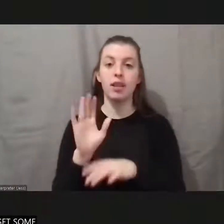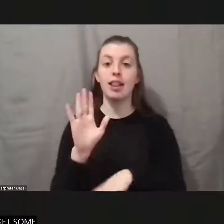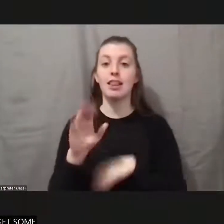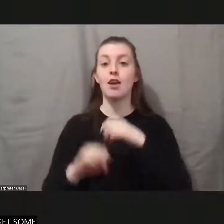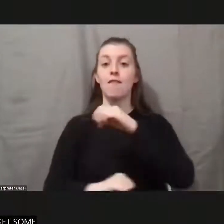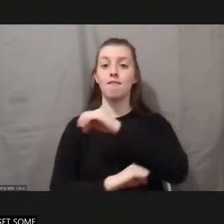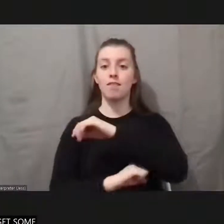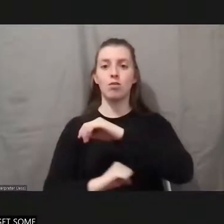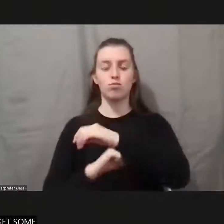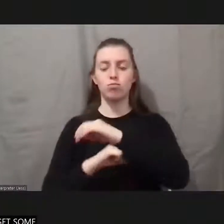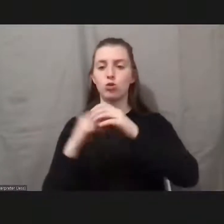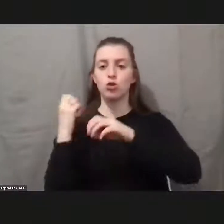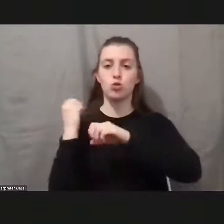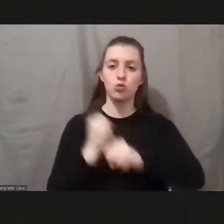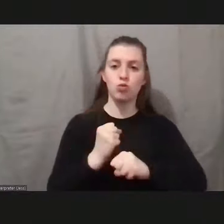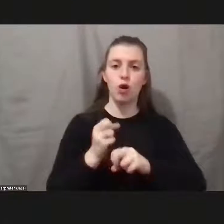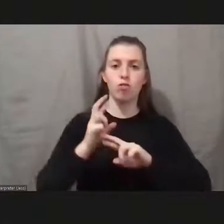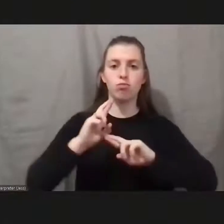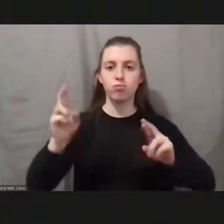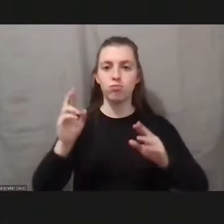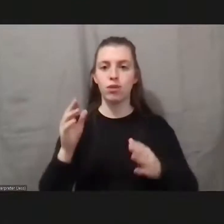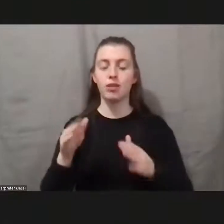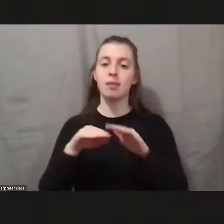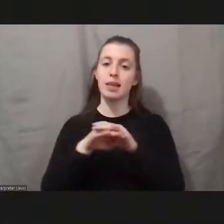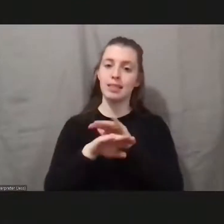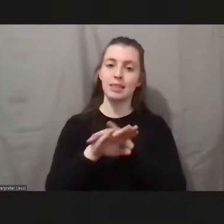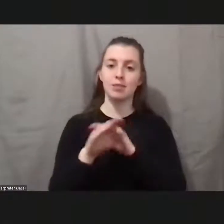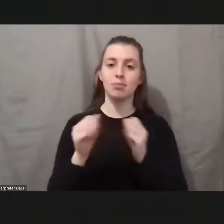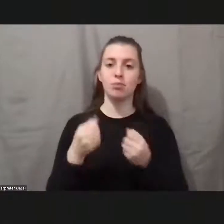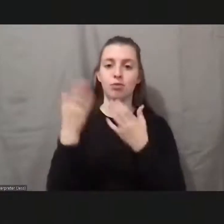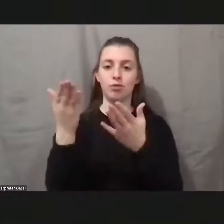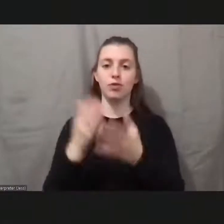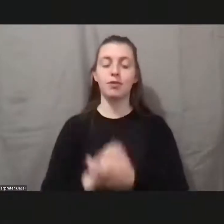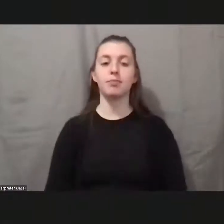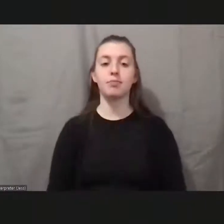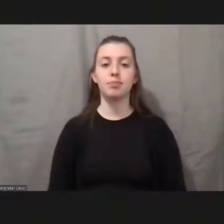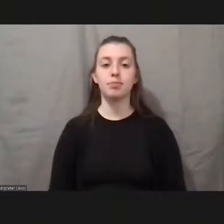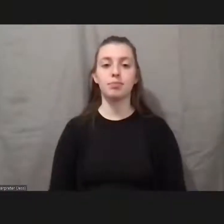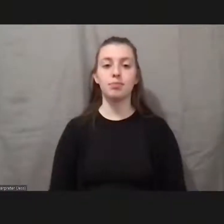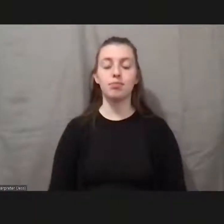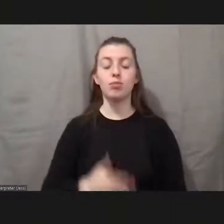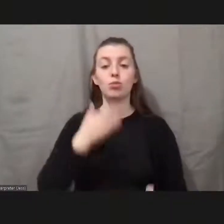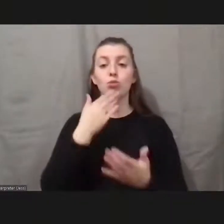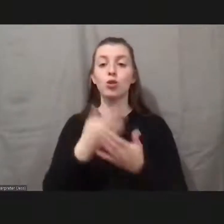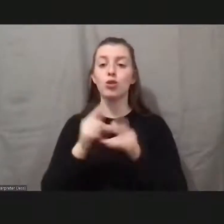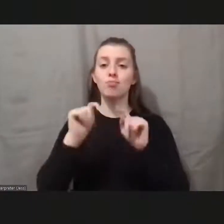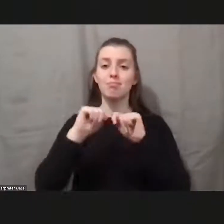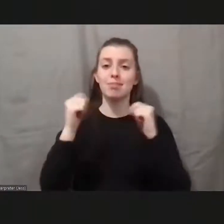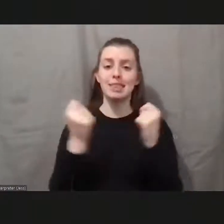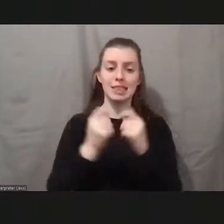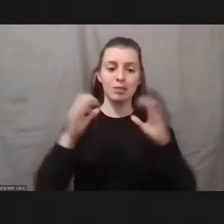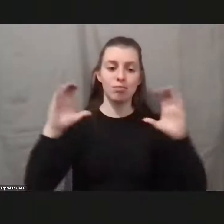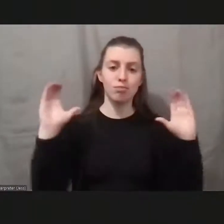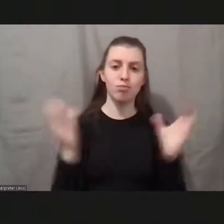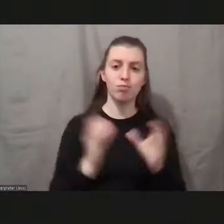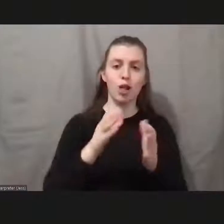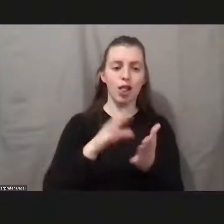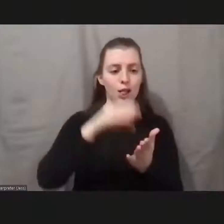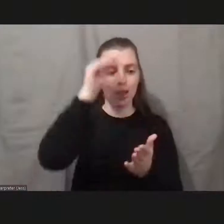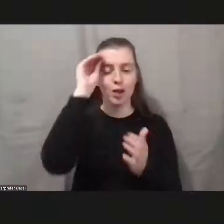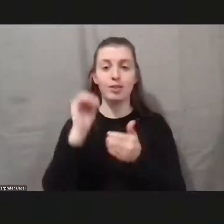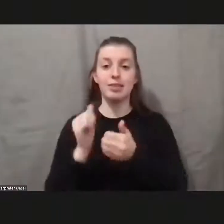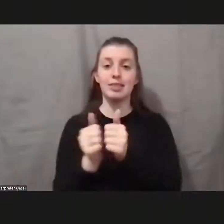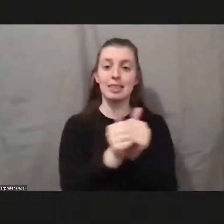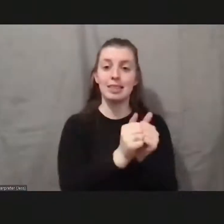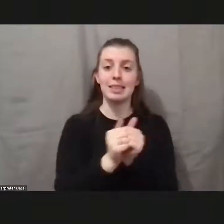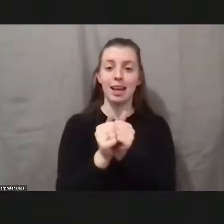with. It's a great team builder. And when your group or your team understands why the need